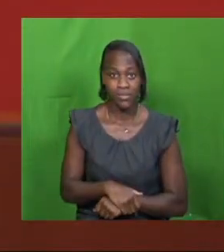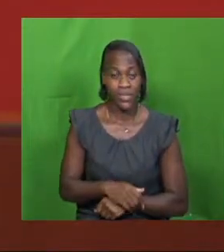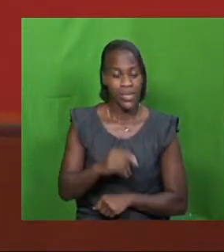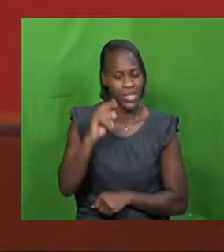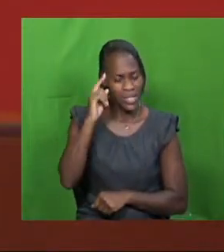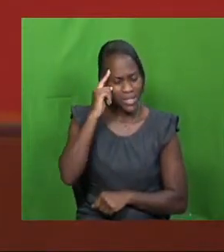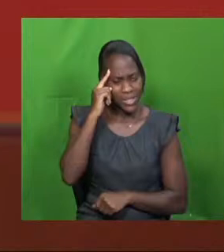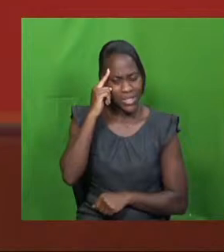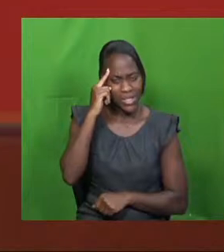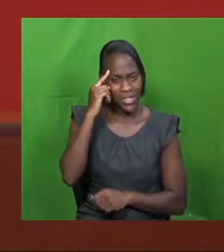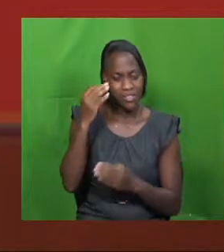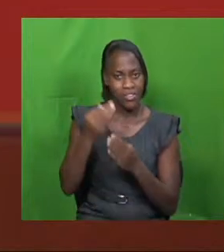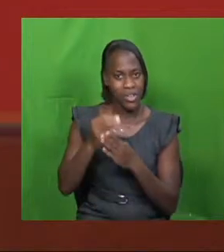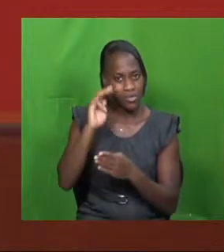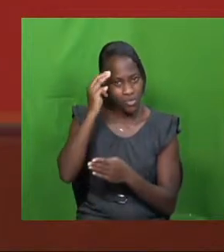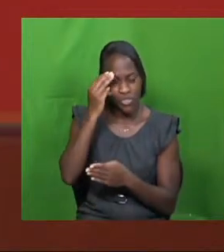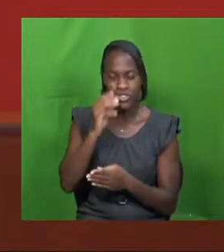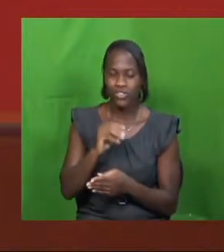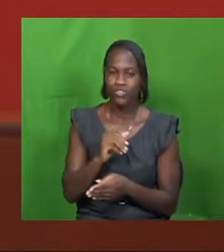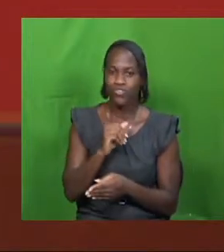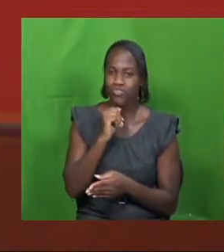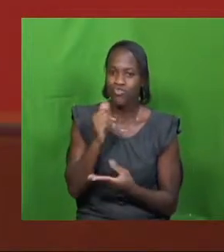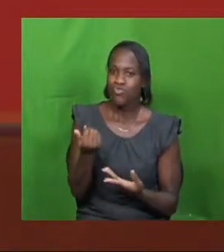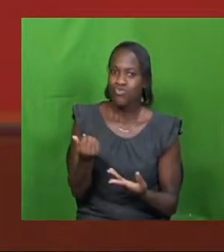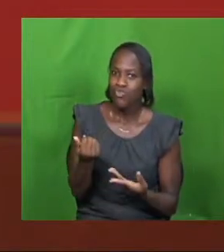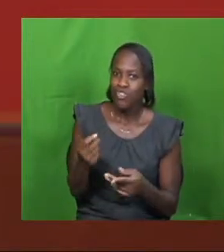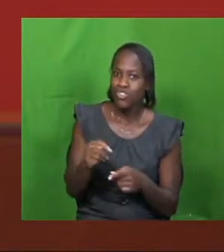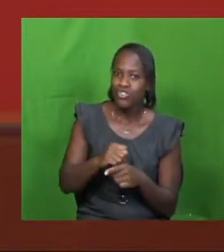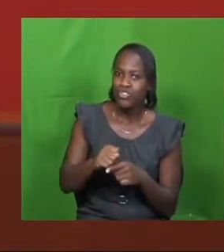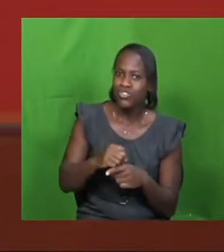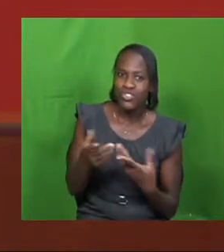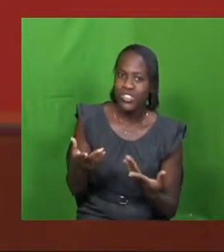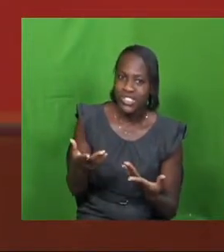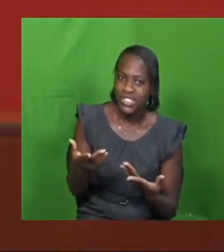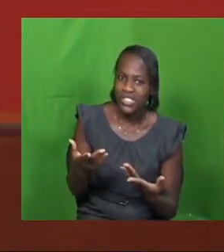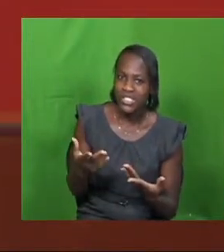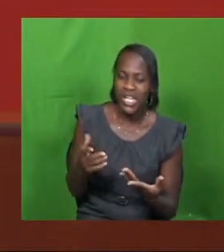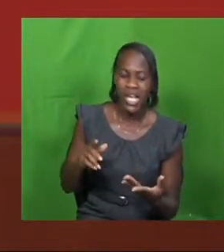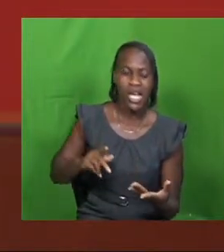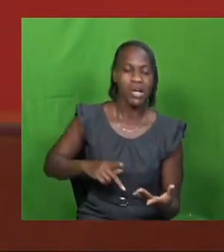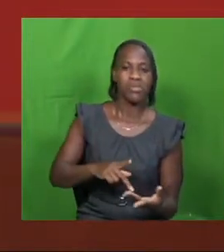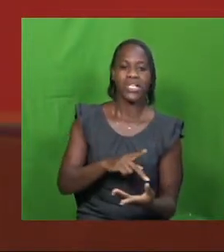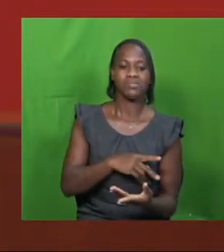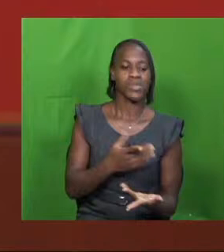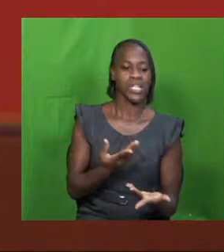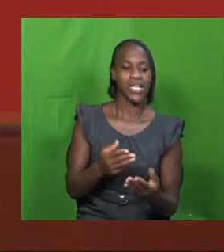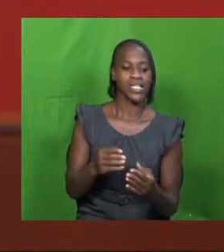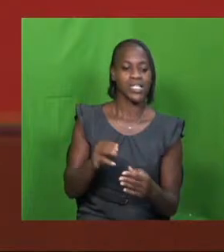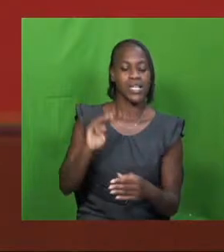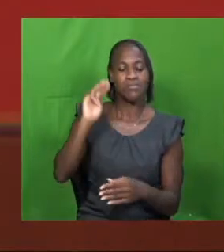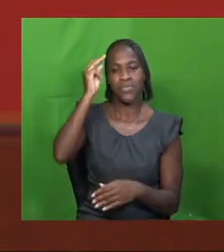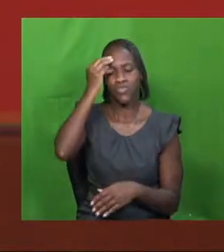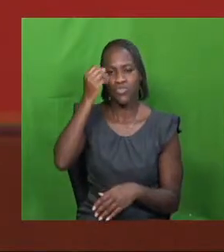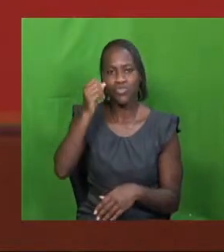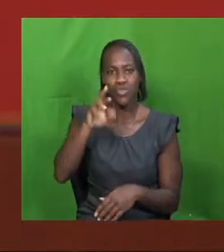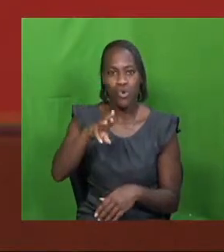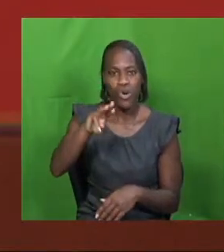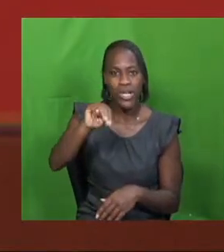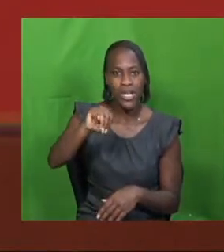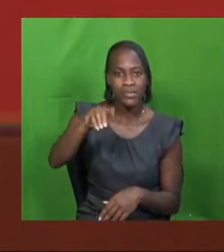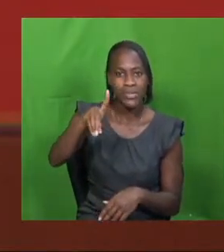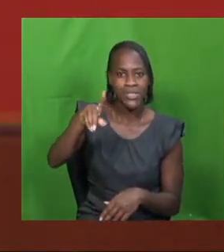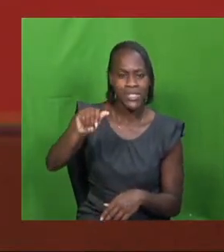of Finance should not treat Parliament like a ministry or MDA. I will emphasize this again.